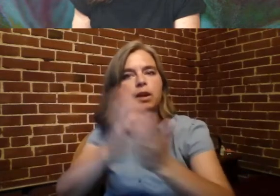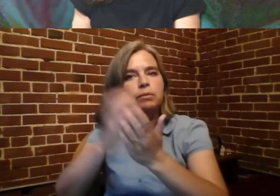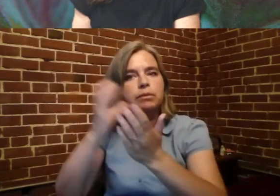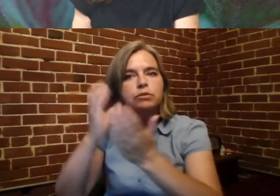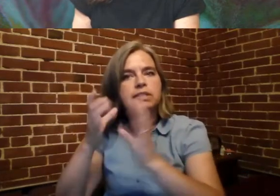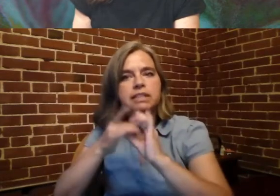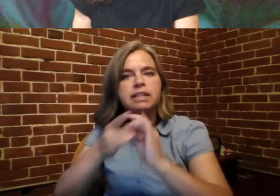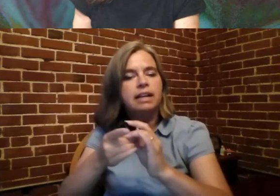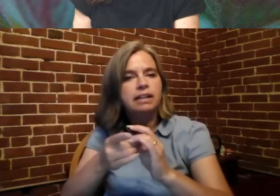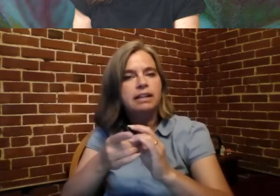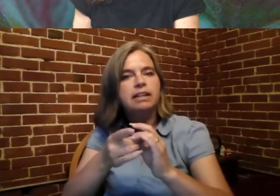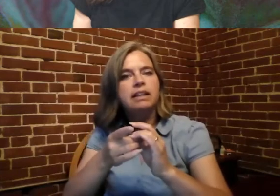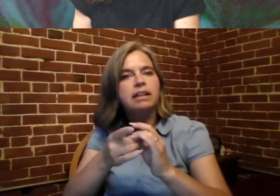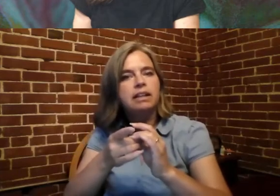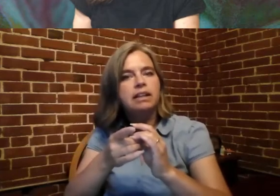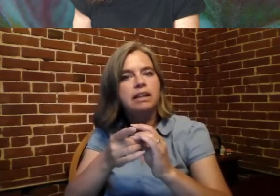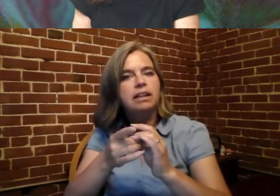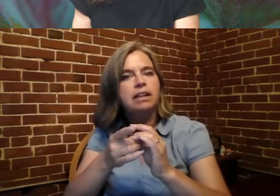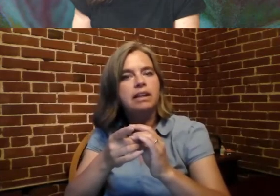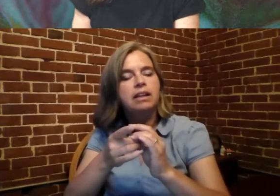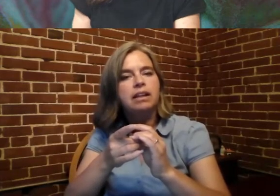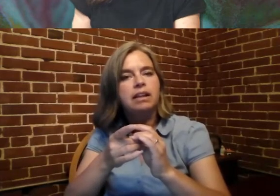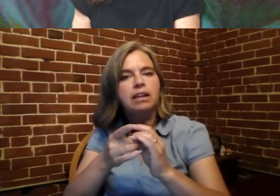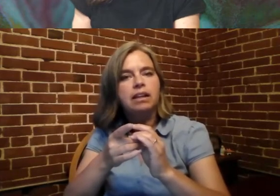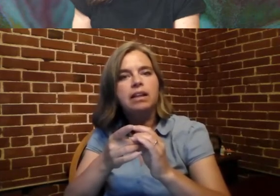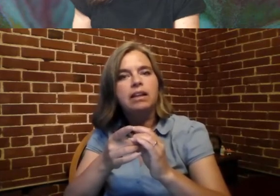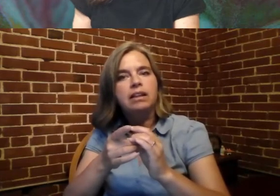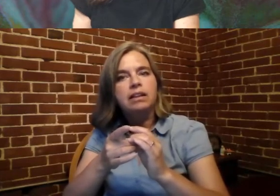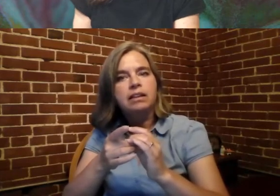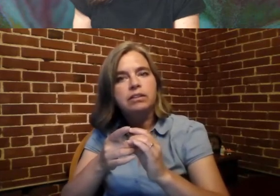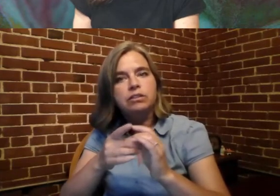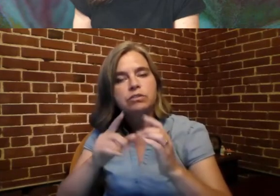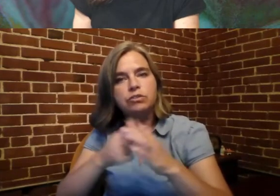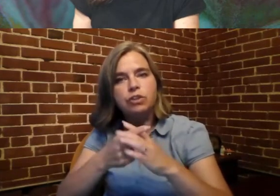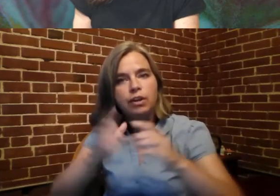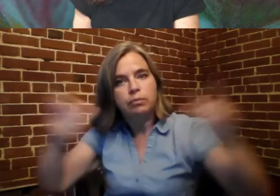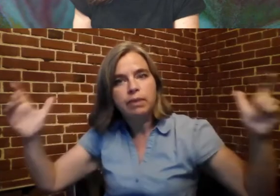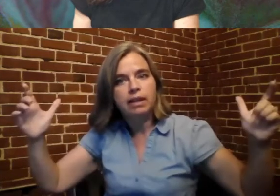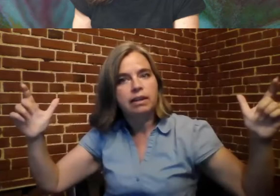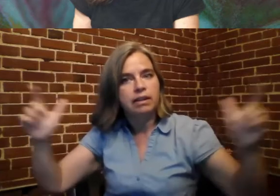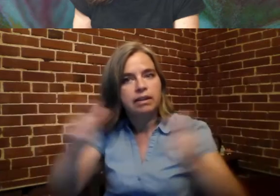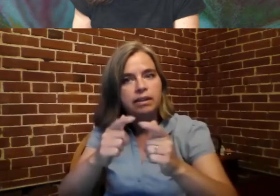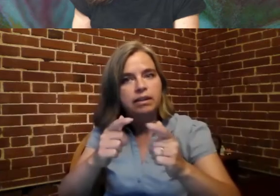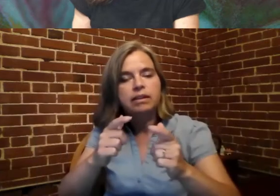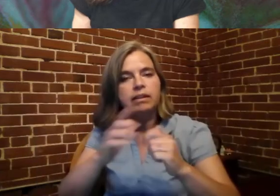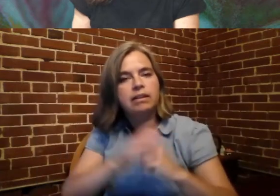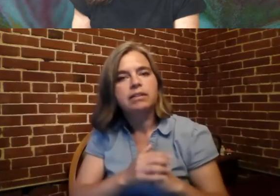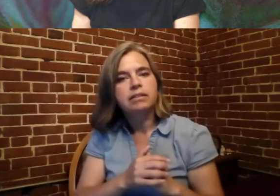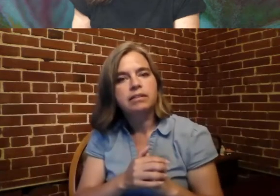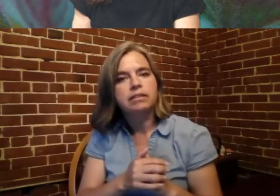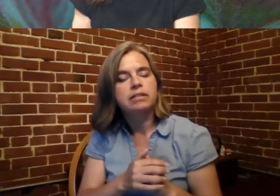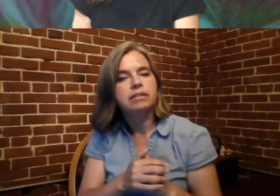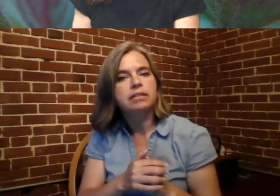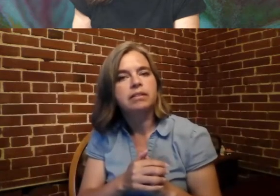that from a macroscopic level to a micro level, which we weren't really giving